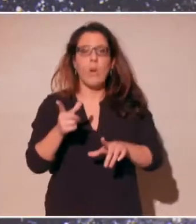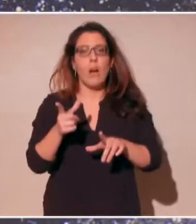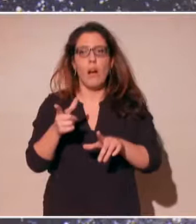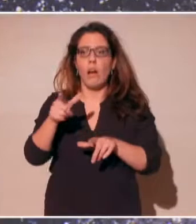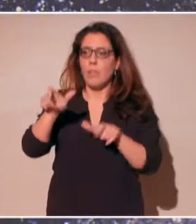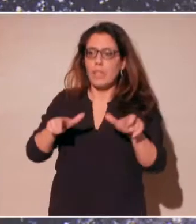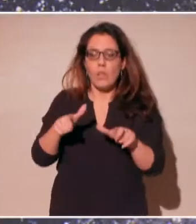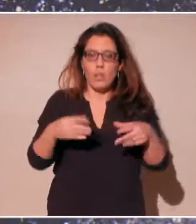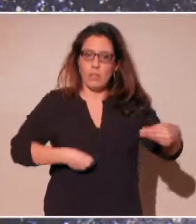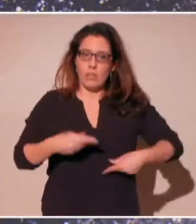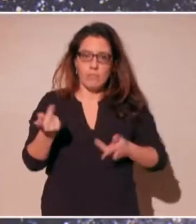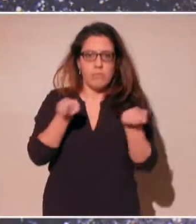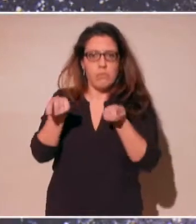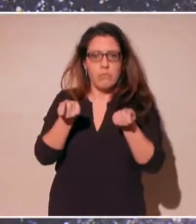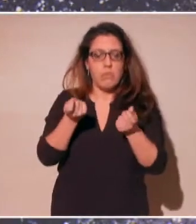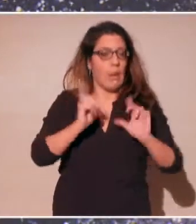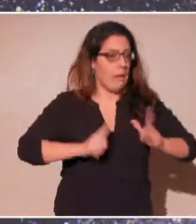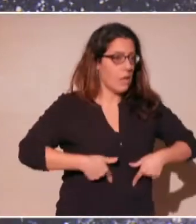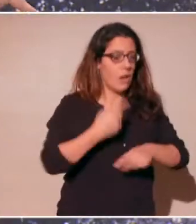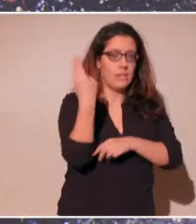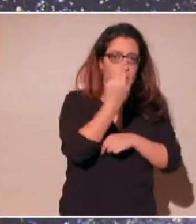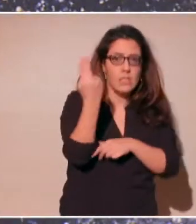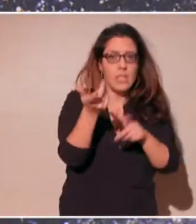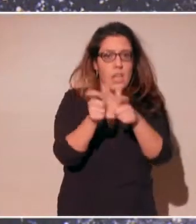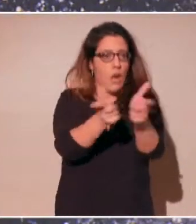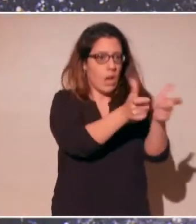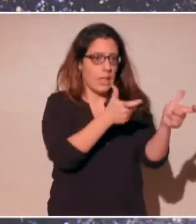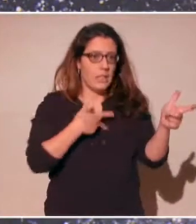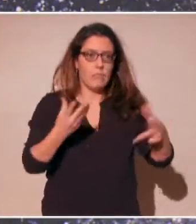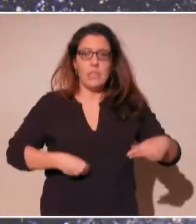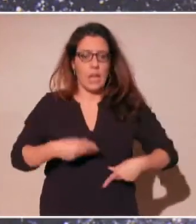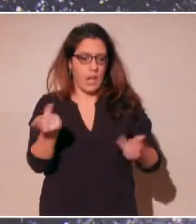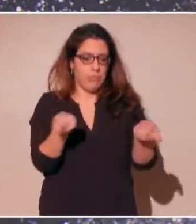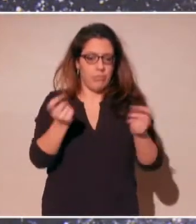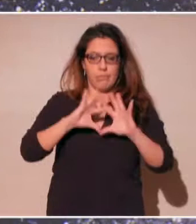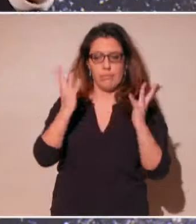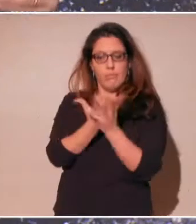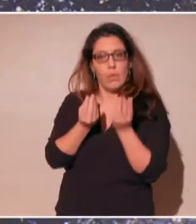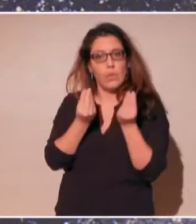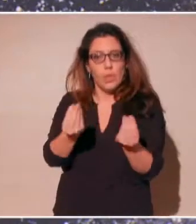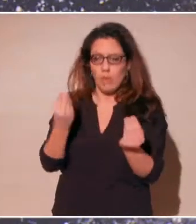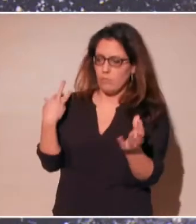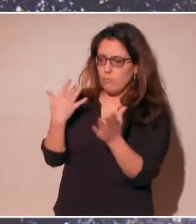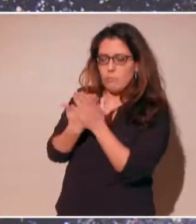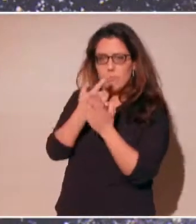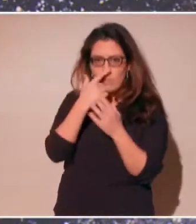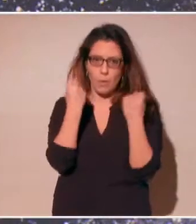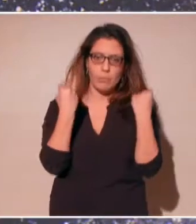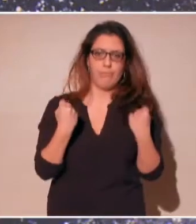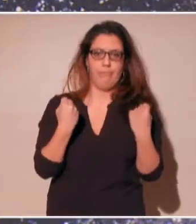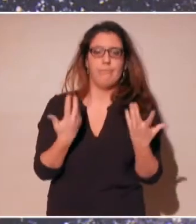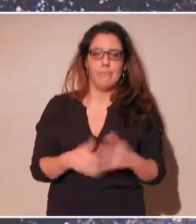know-how and excellence that exists in that area. It comes from our laboratories, our research centers, from our universities, and